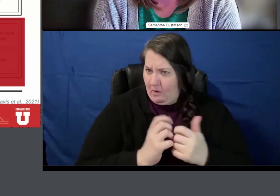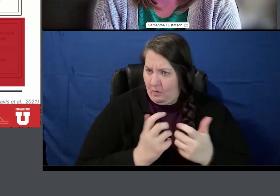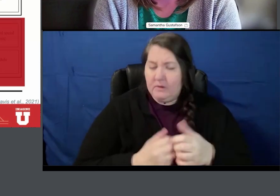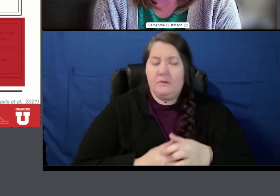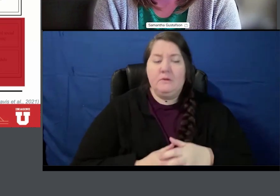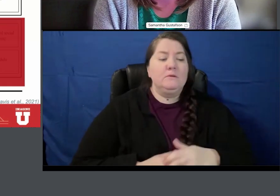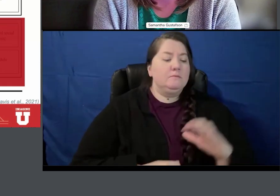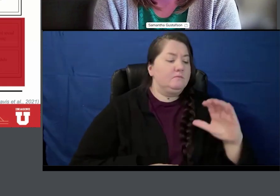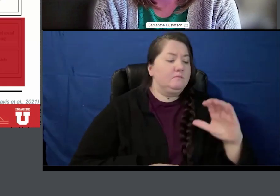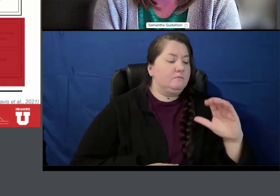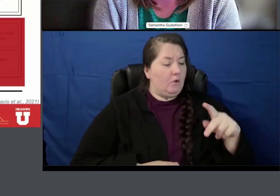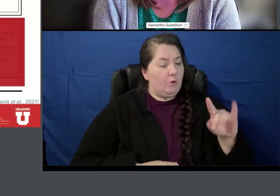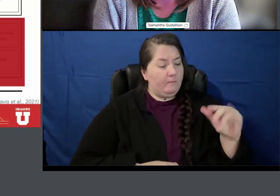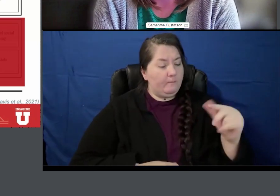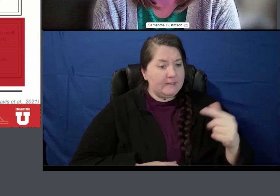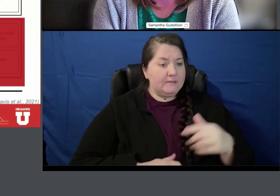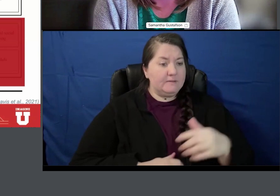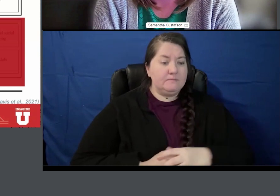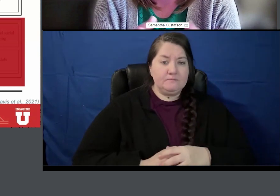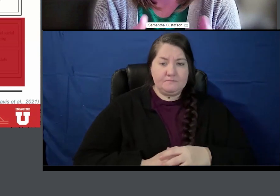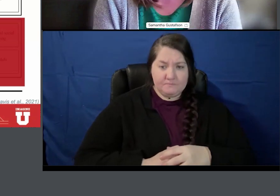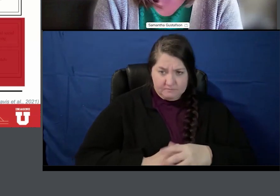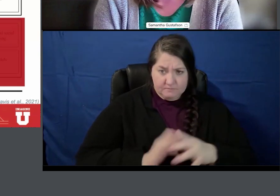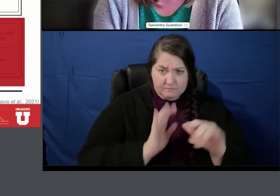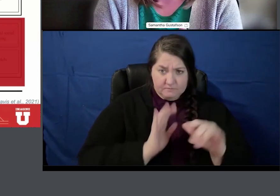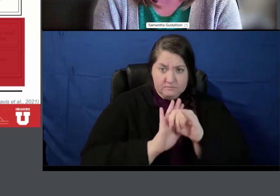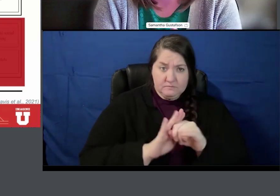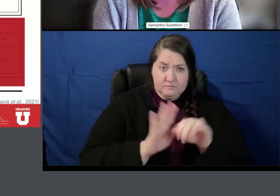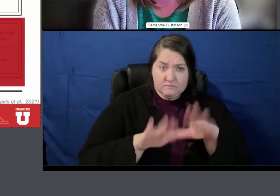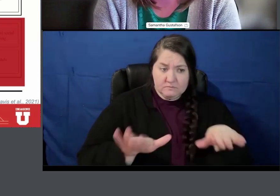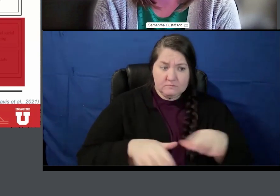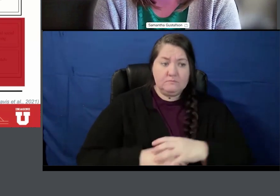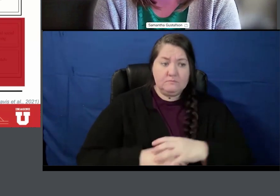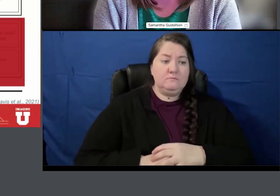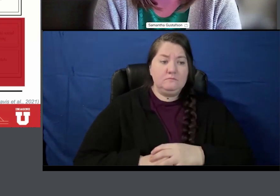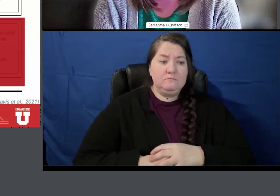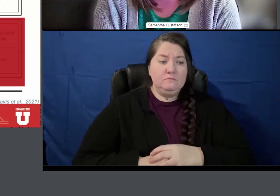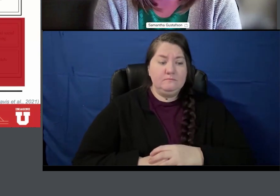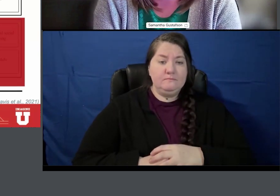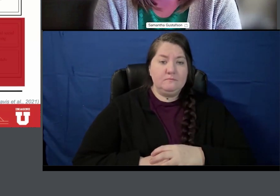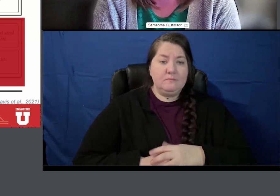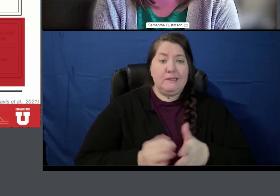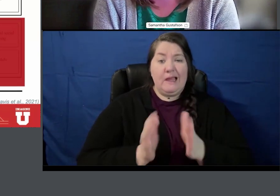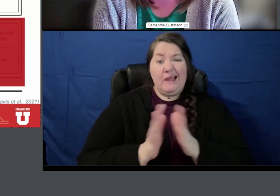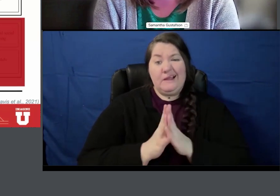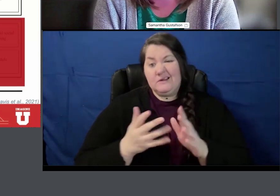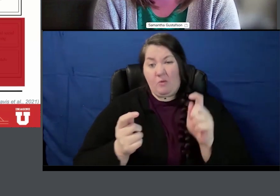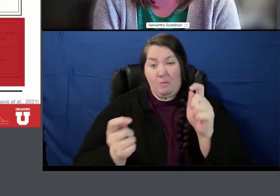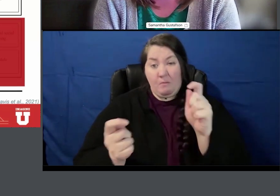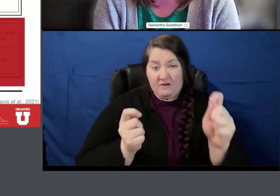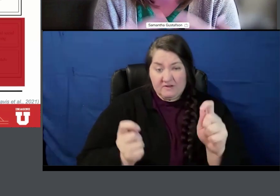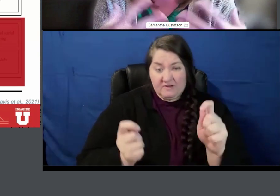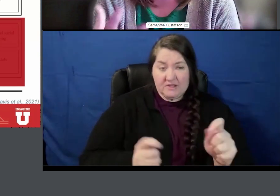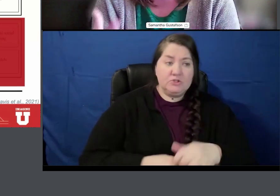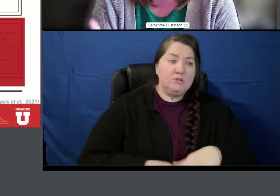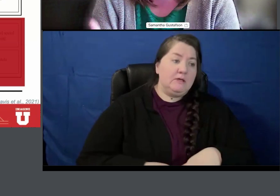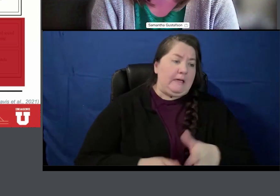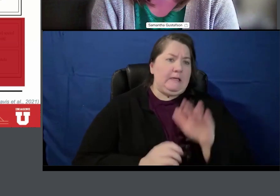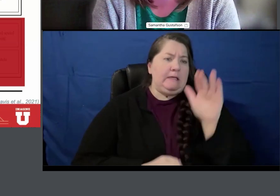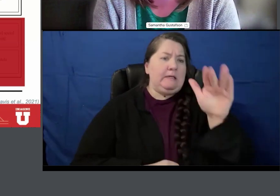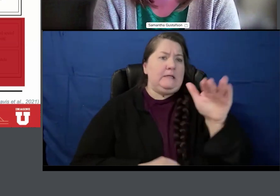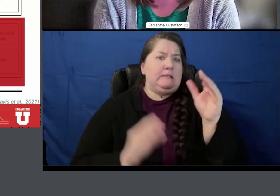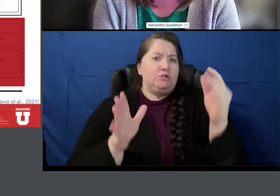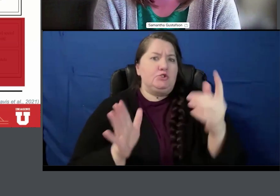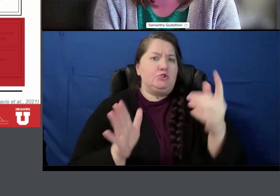coping strategies that were identified by the children included things like asking for modifications, so asking the teacher to